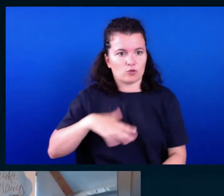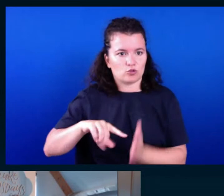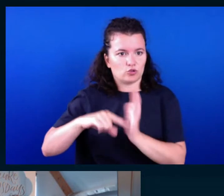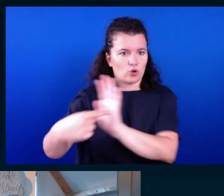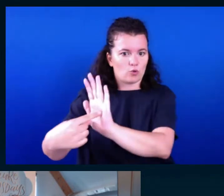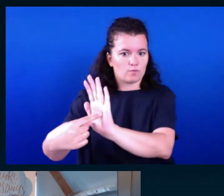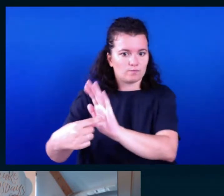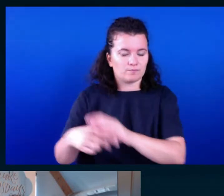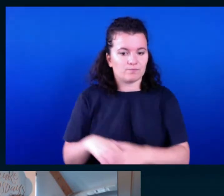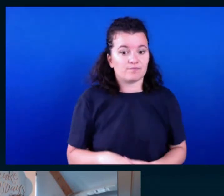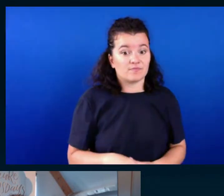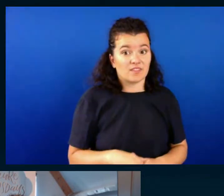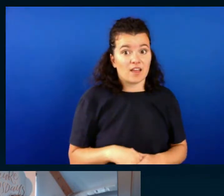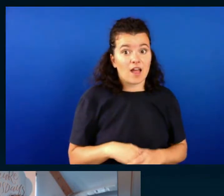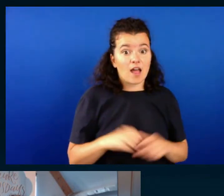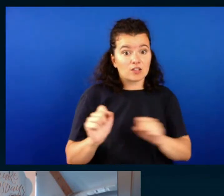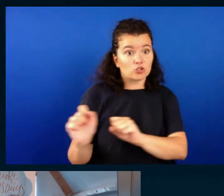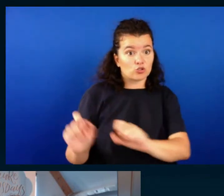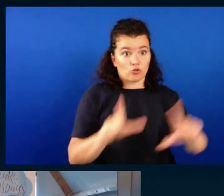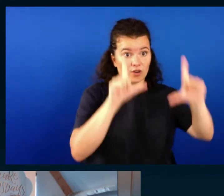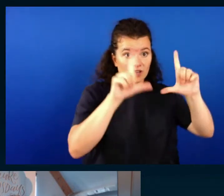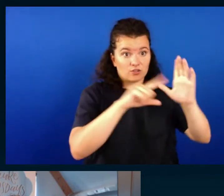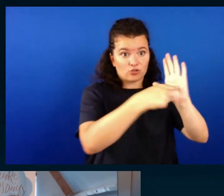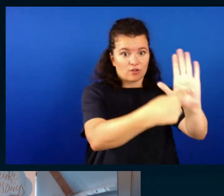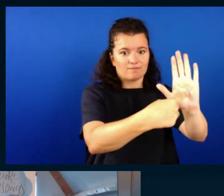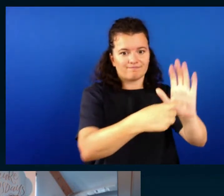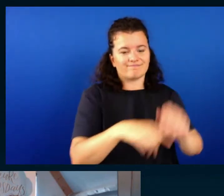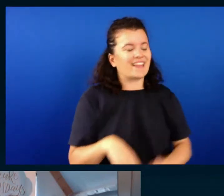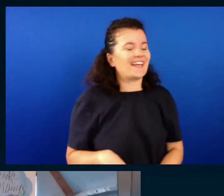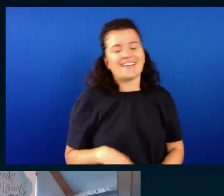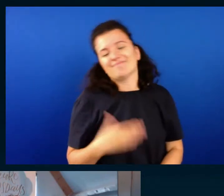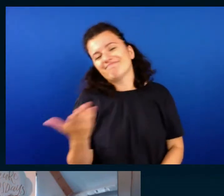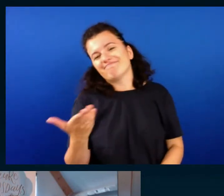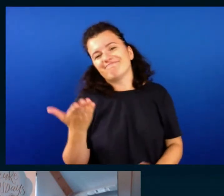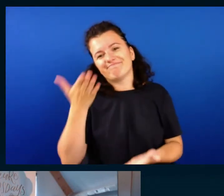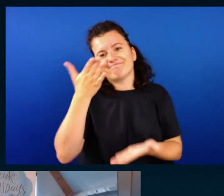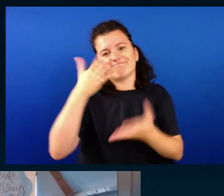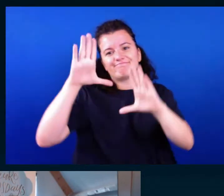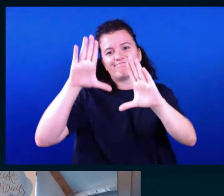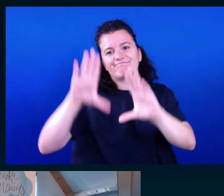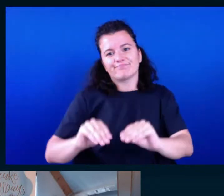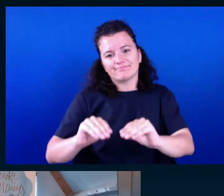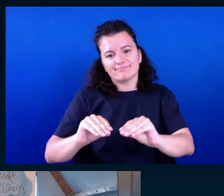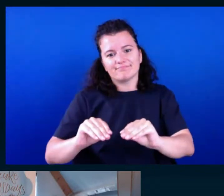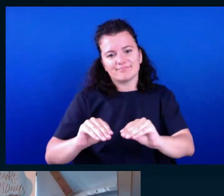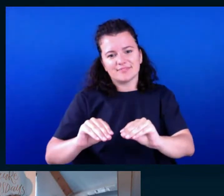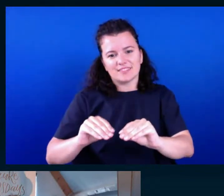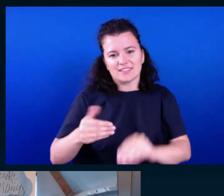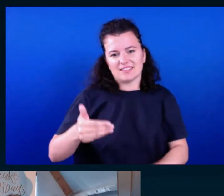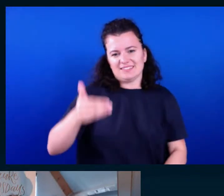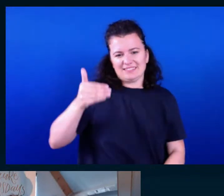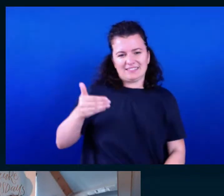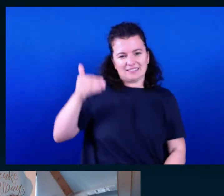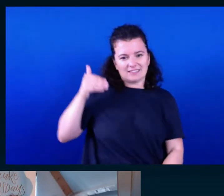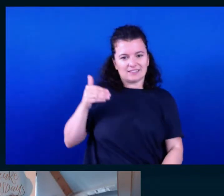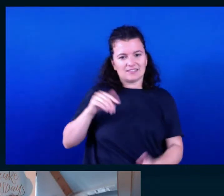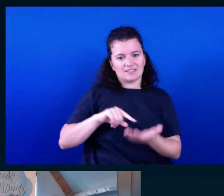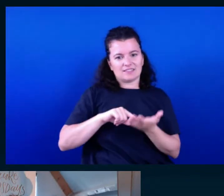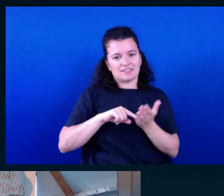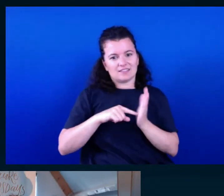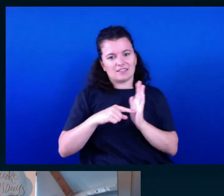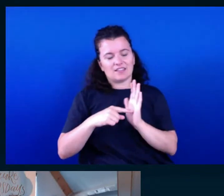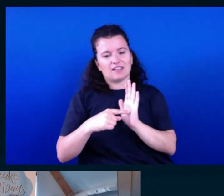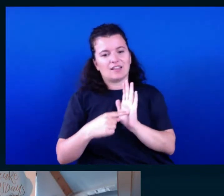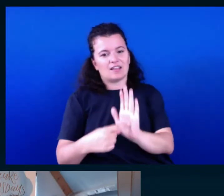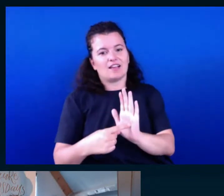okay? No, your screen's gone again. I think it was after the console window closed,